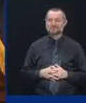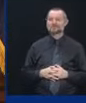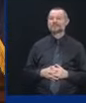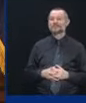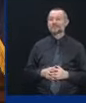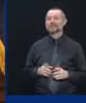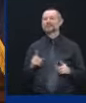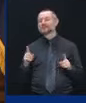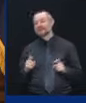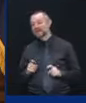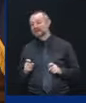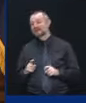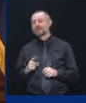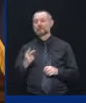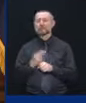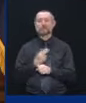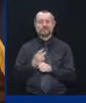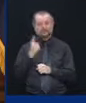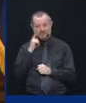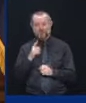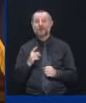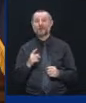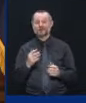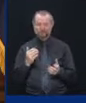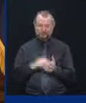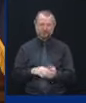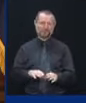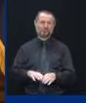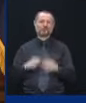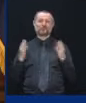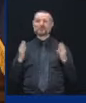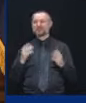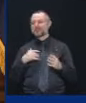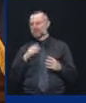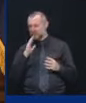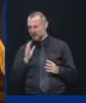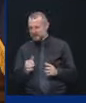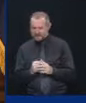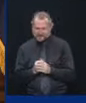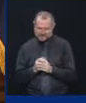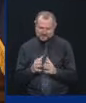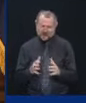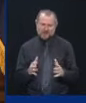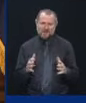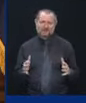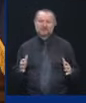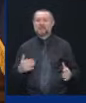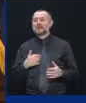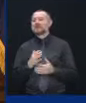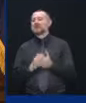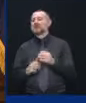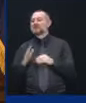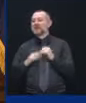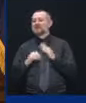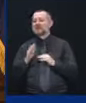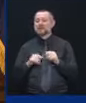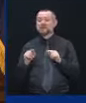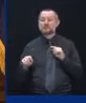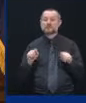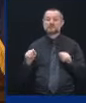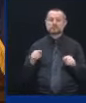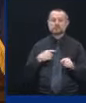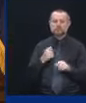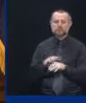We're going to start to expand that. You saw it in the arts. There are venues that we want to start to